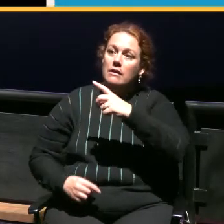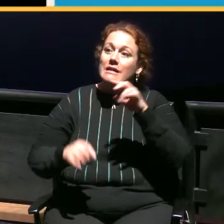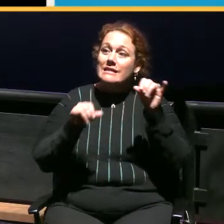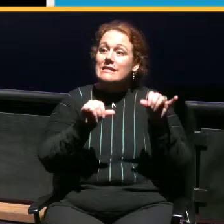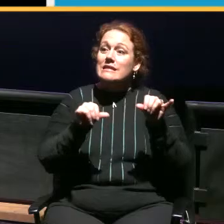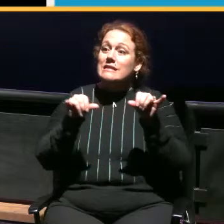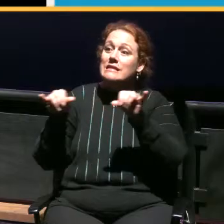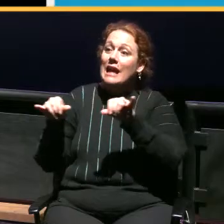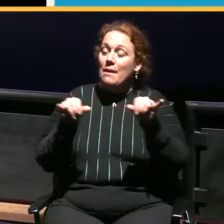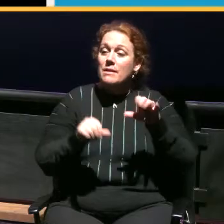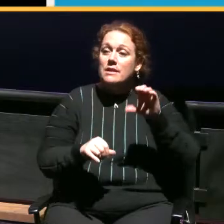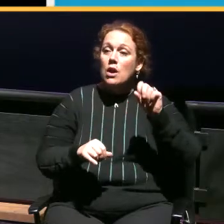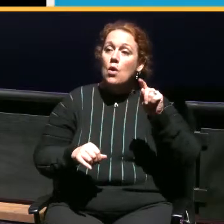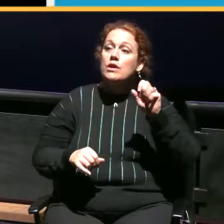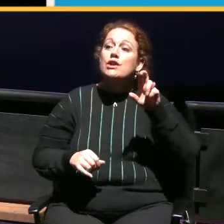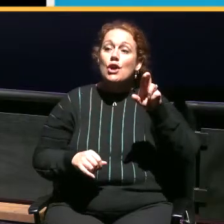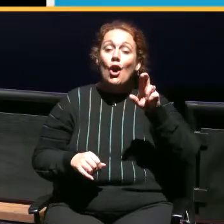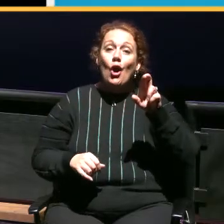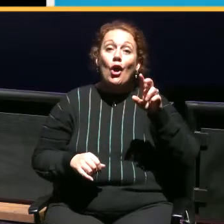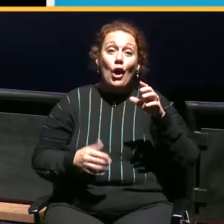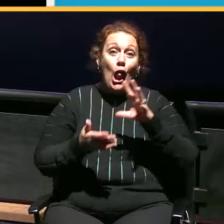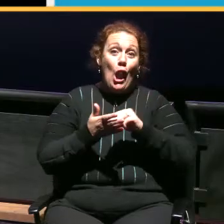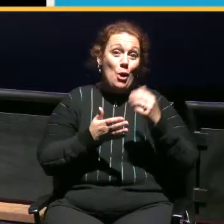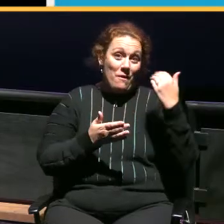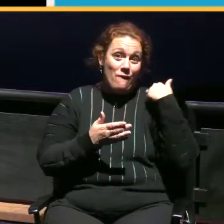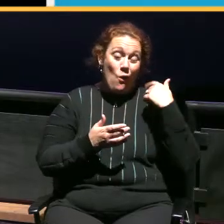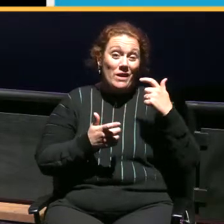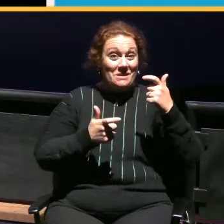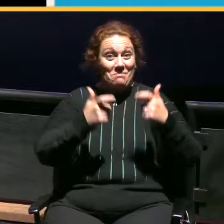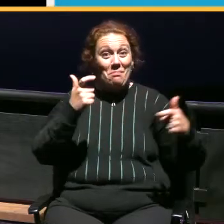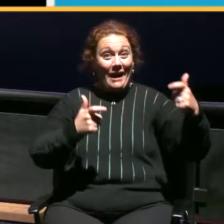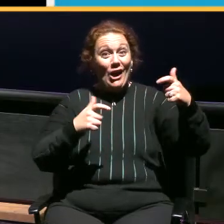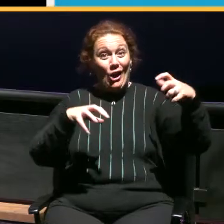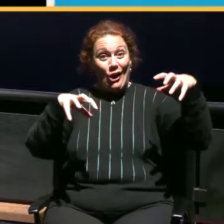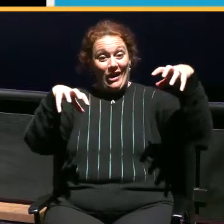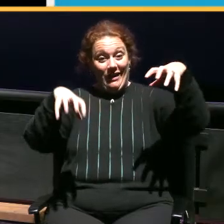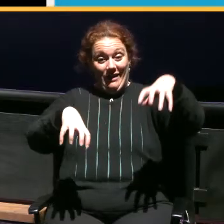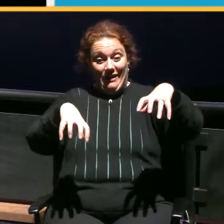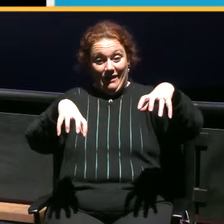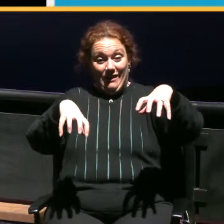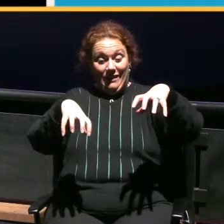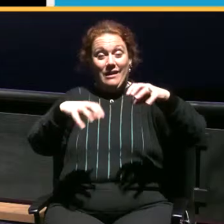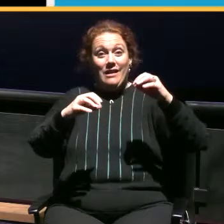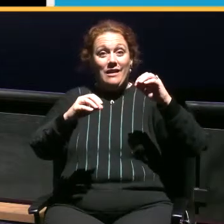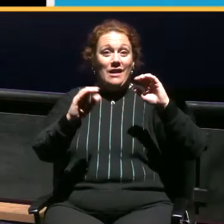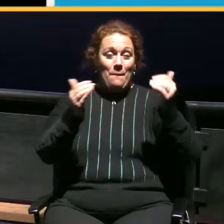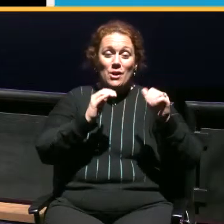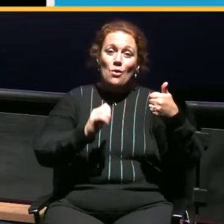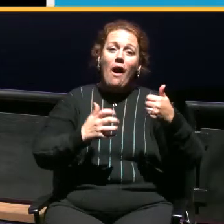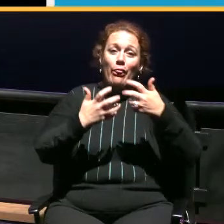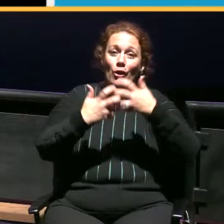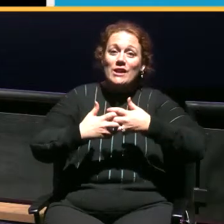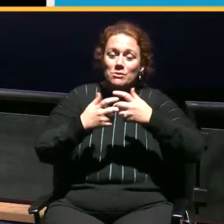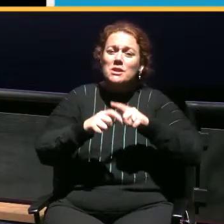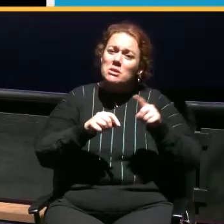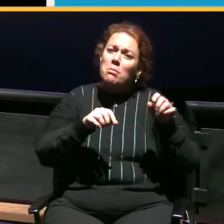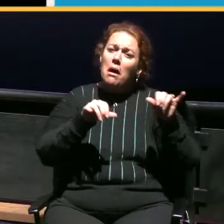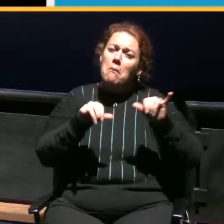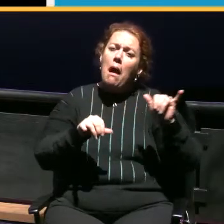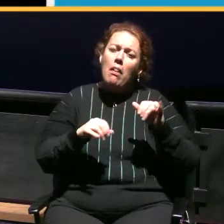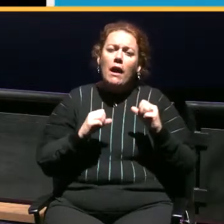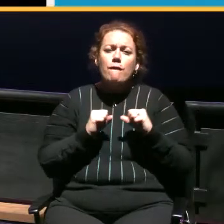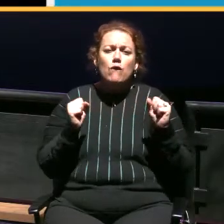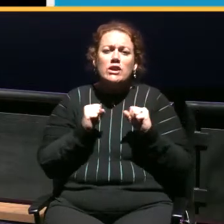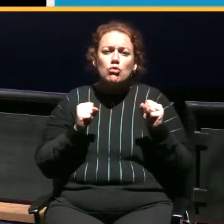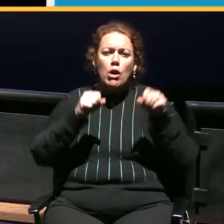CoStar, basically. CoStar, as I learned earlier, is a little bit bigger than in size than the other instruments, but they're about the size of a